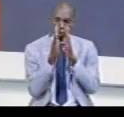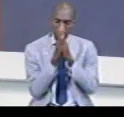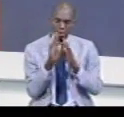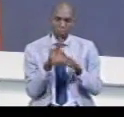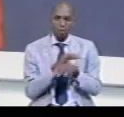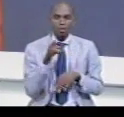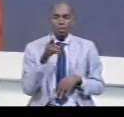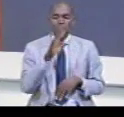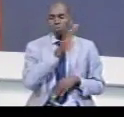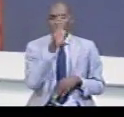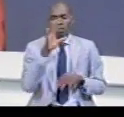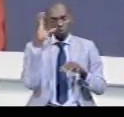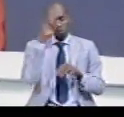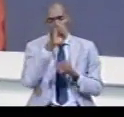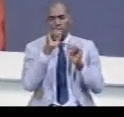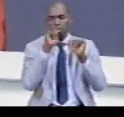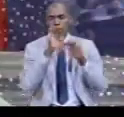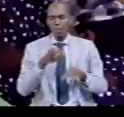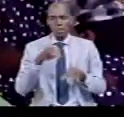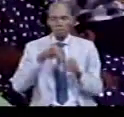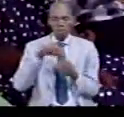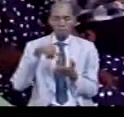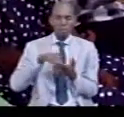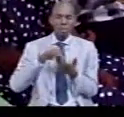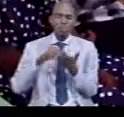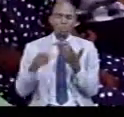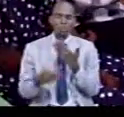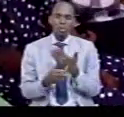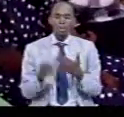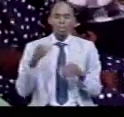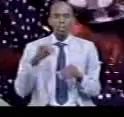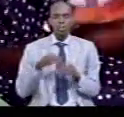your blessing in this program in the name of Jesus Christ.